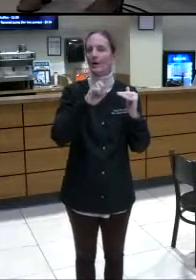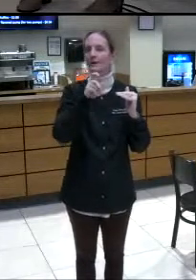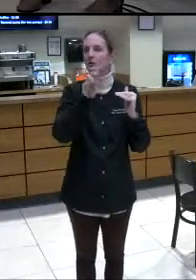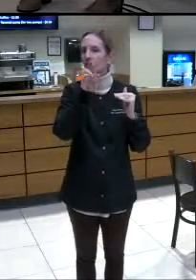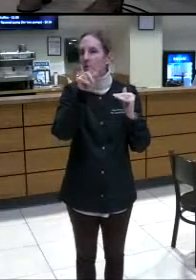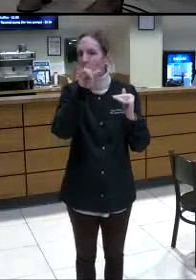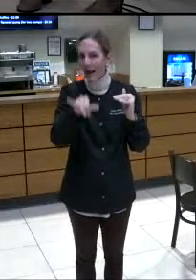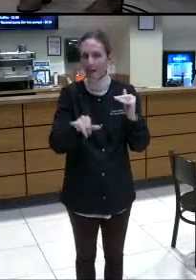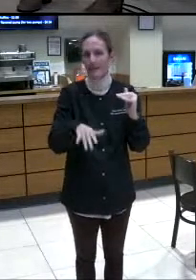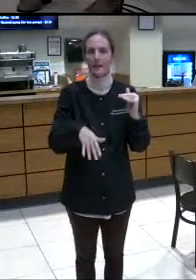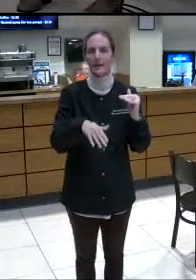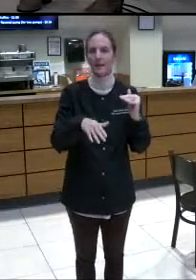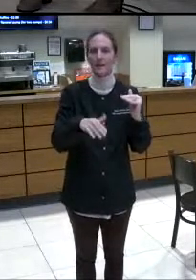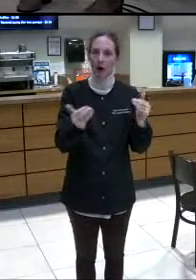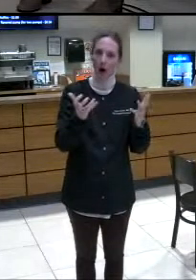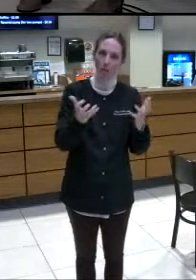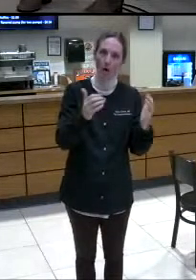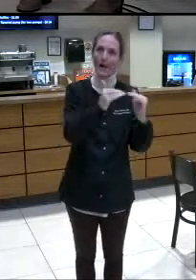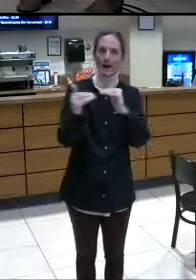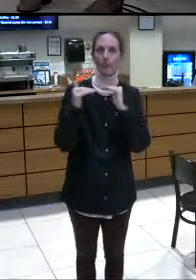I want equity.